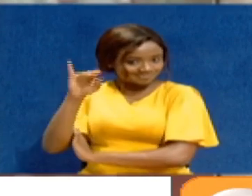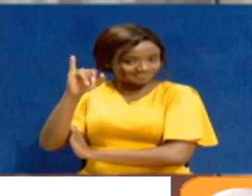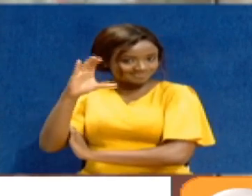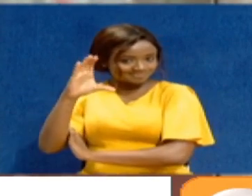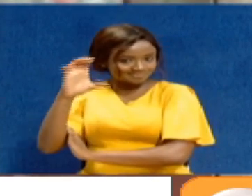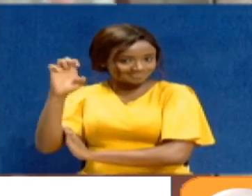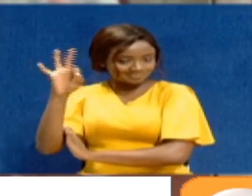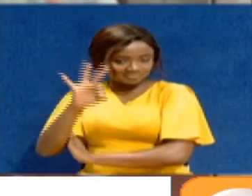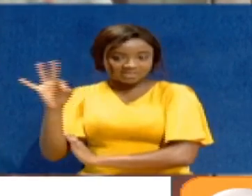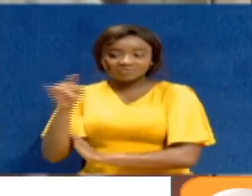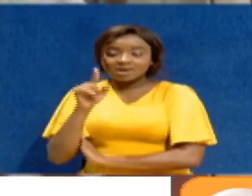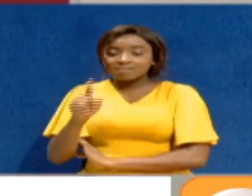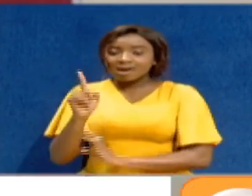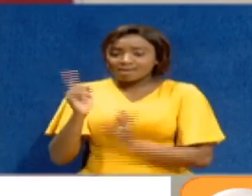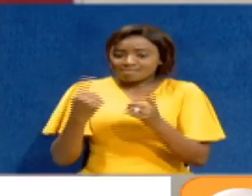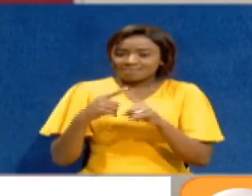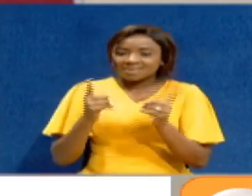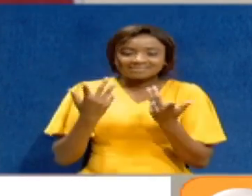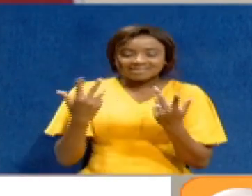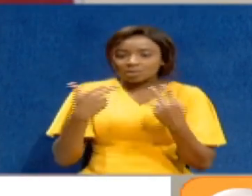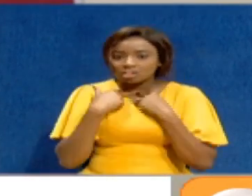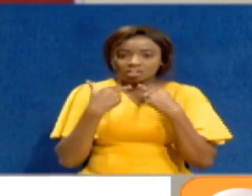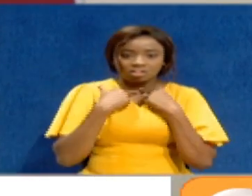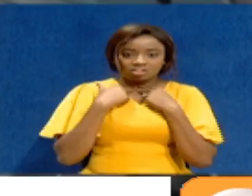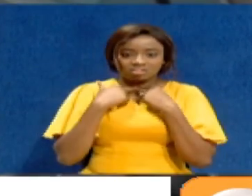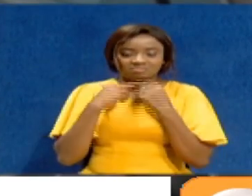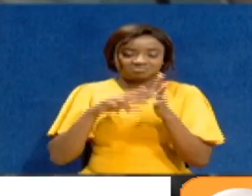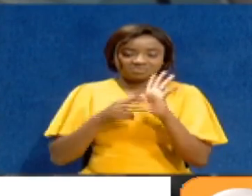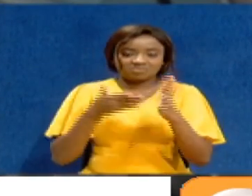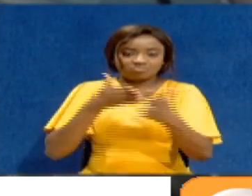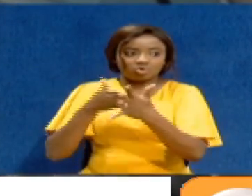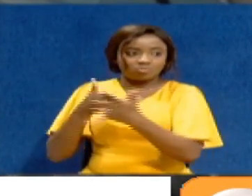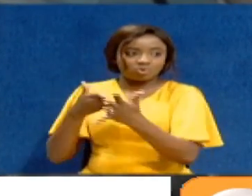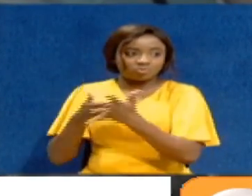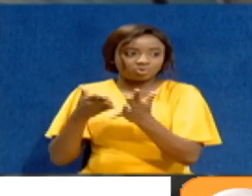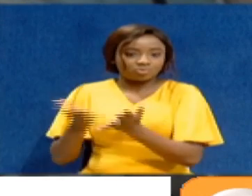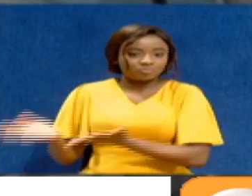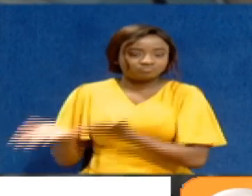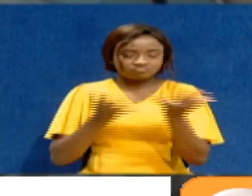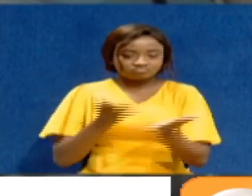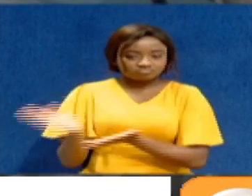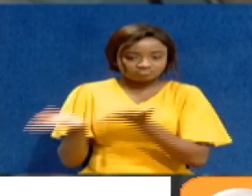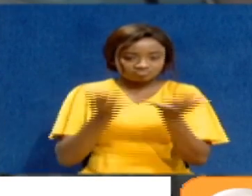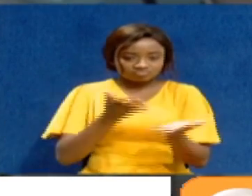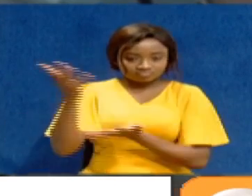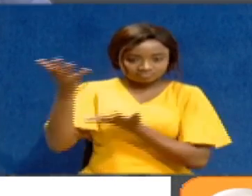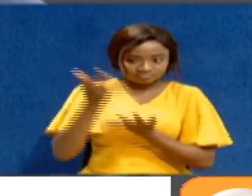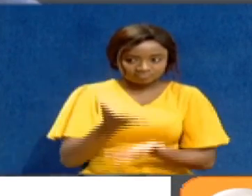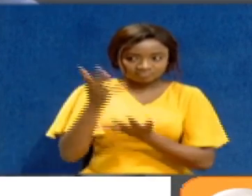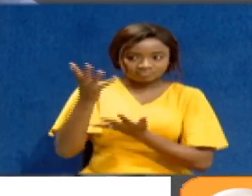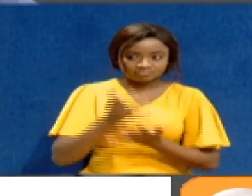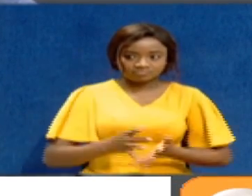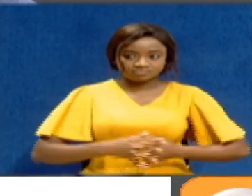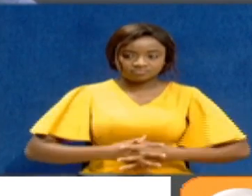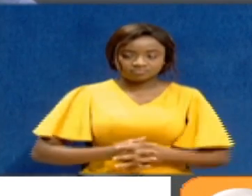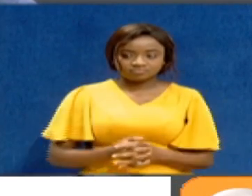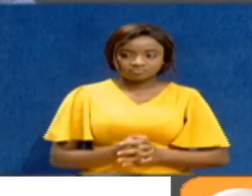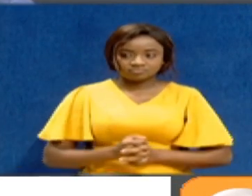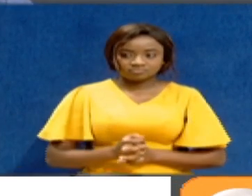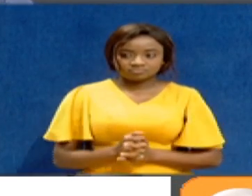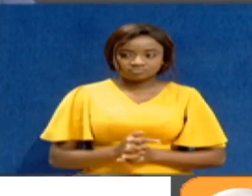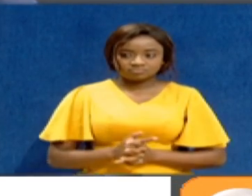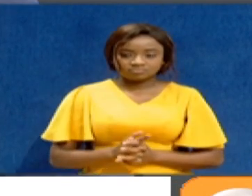European countries have limited exports and imposed bans of their vaccines, giving priority to their citizens. Vaccine